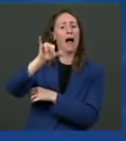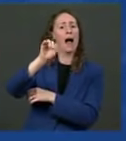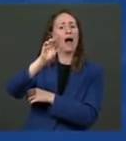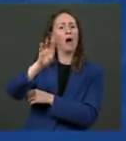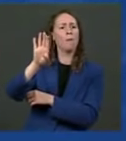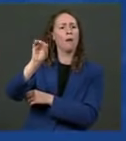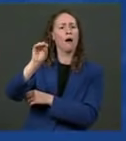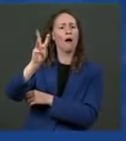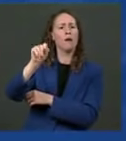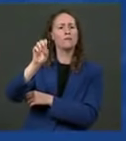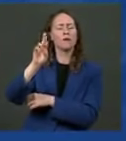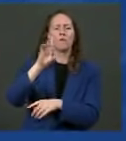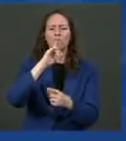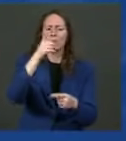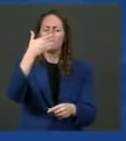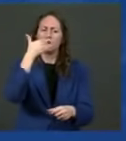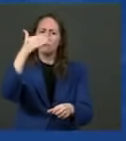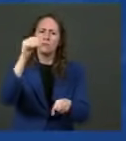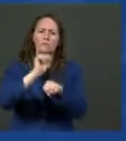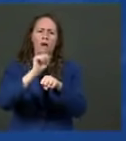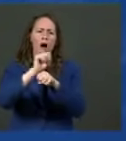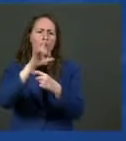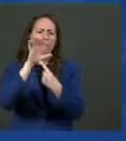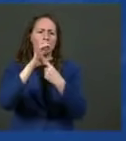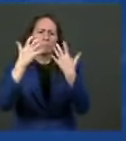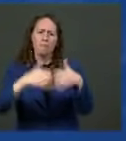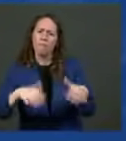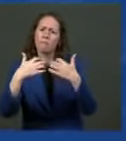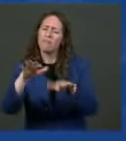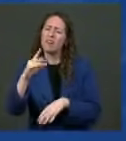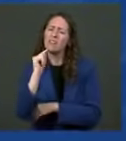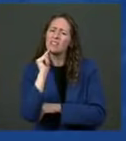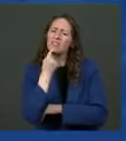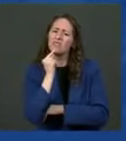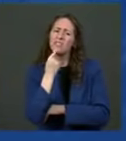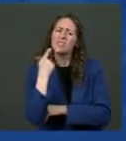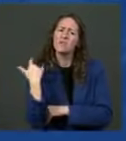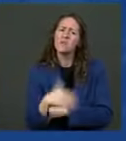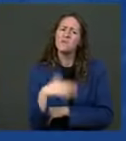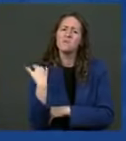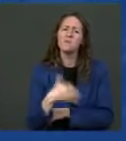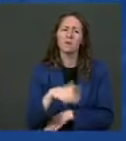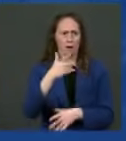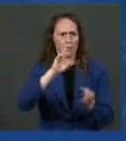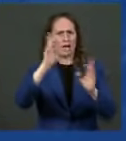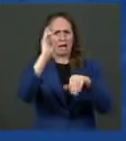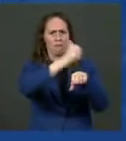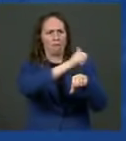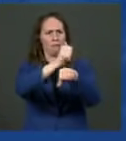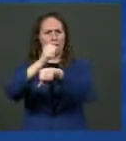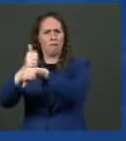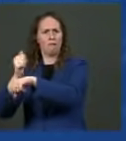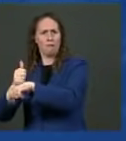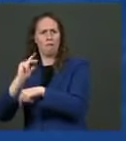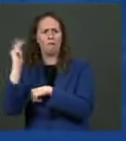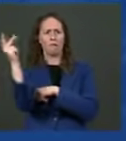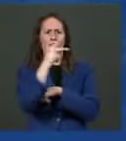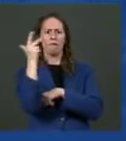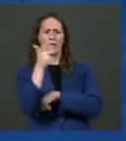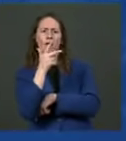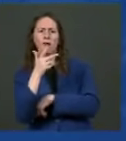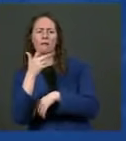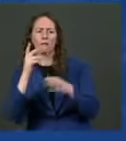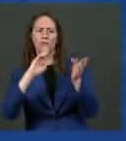You're doing a heck of a job across the board. I really mean that. But you set up vaccination clinics in about 20 school sites, including here in